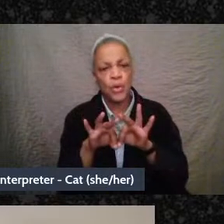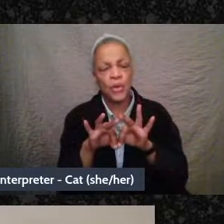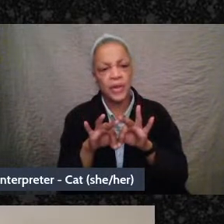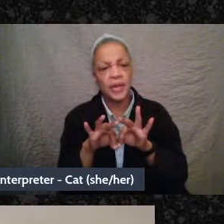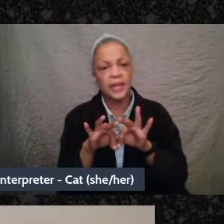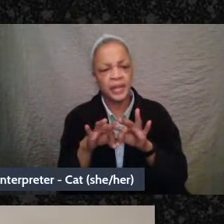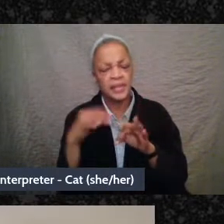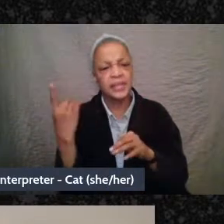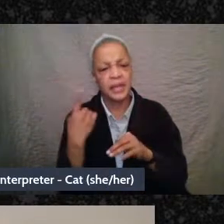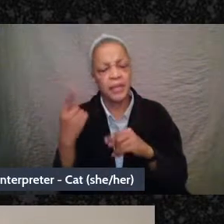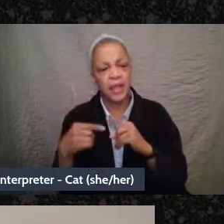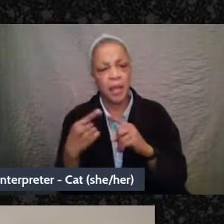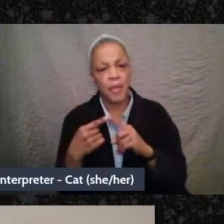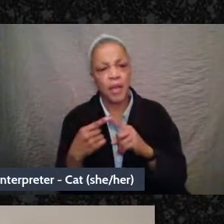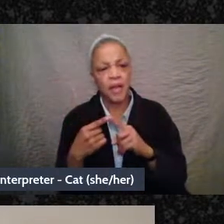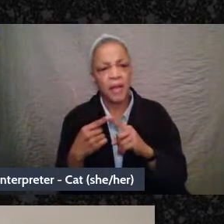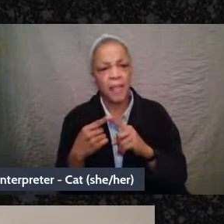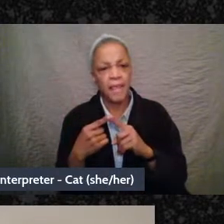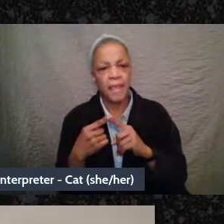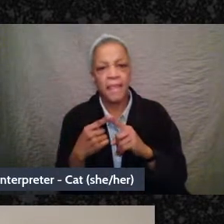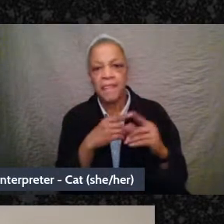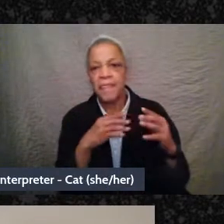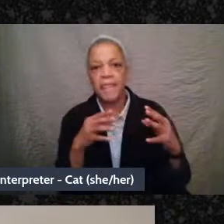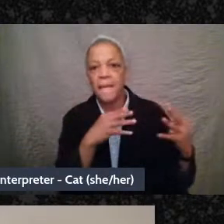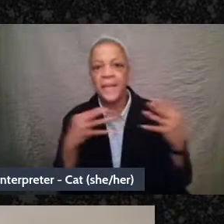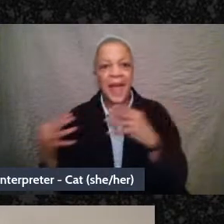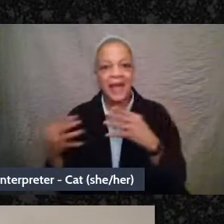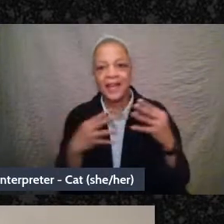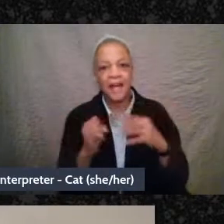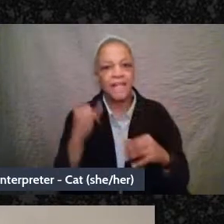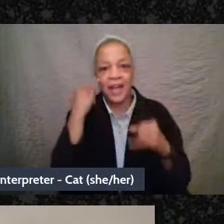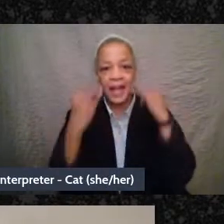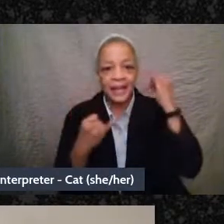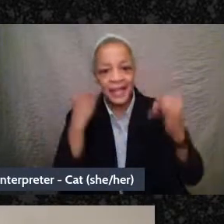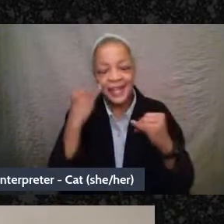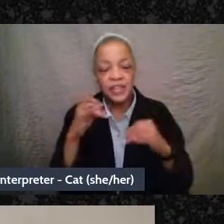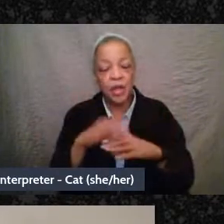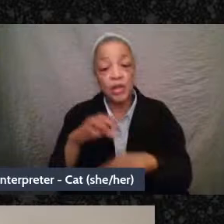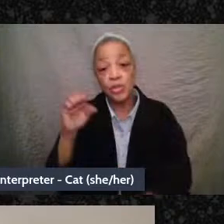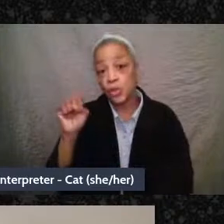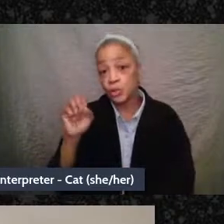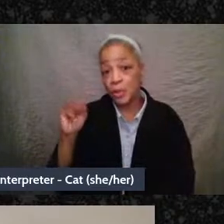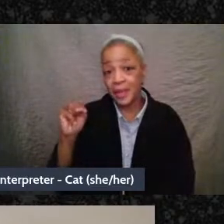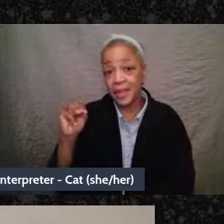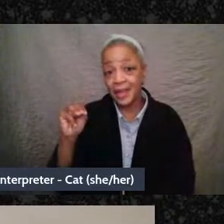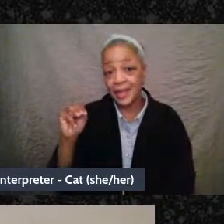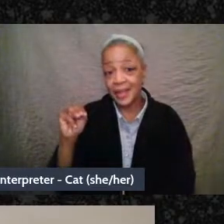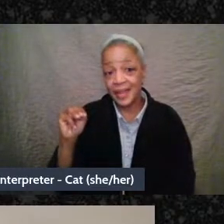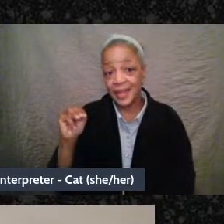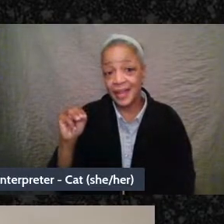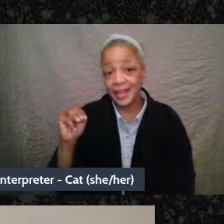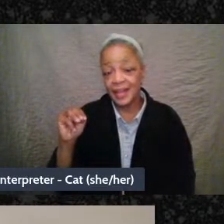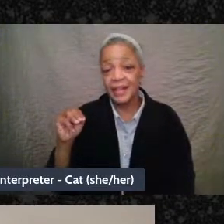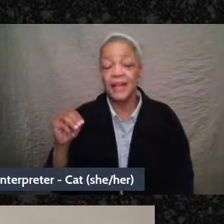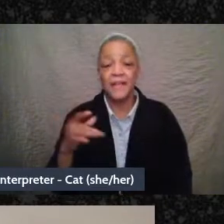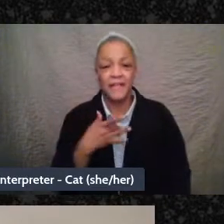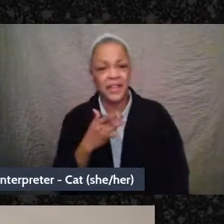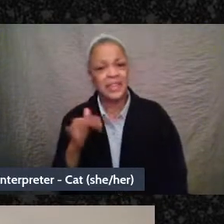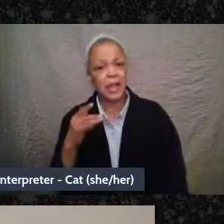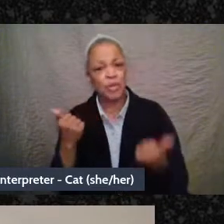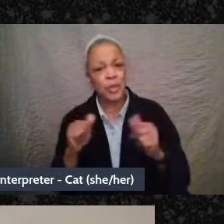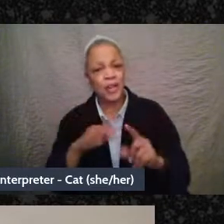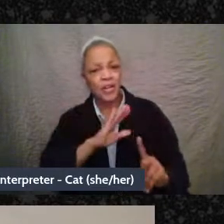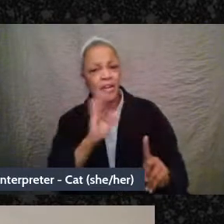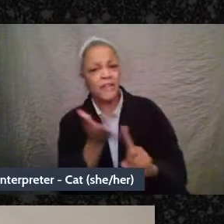about the battle of ideas, in particular on social media, that makes people think we're trying to convince people of something, but we're actually